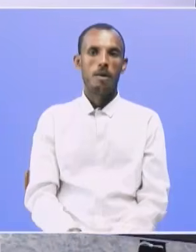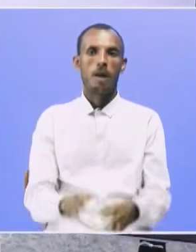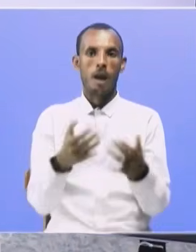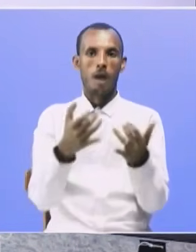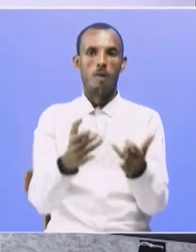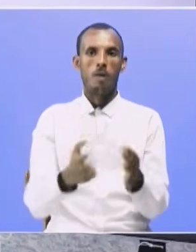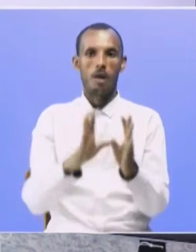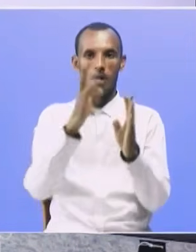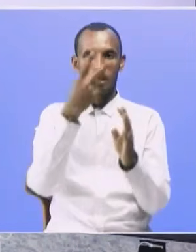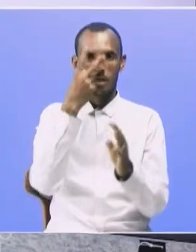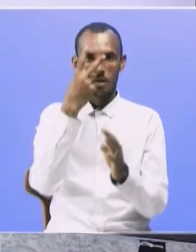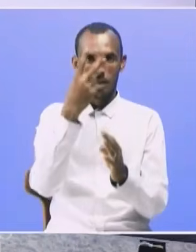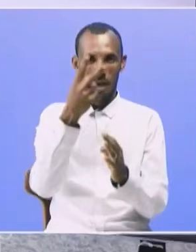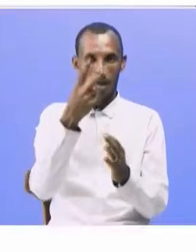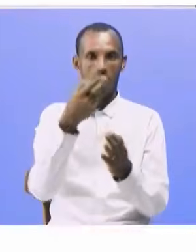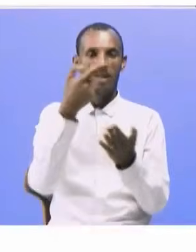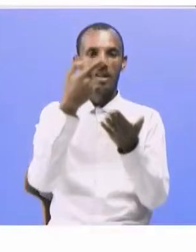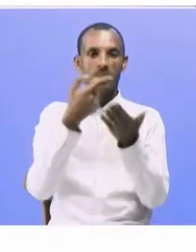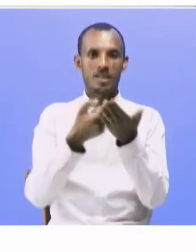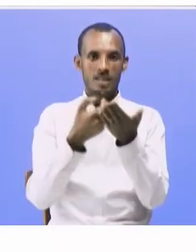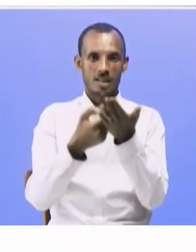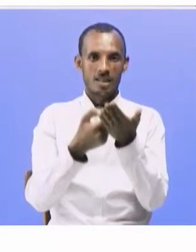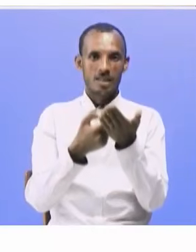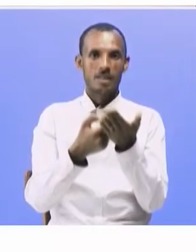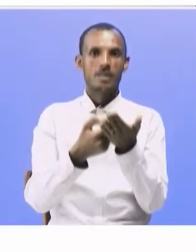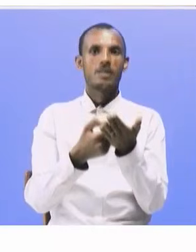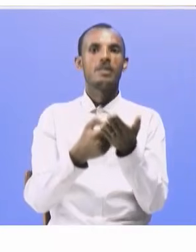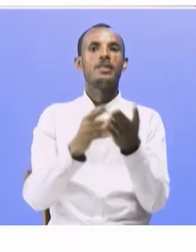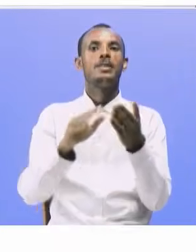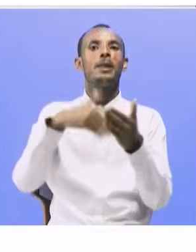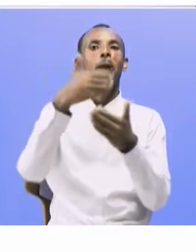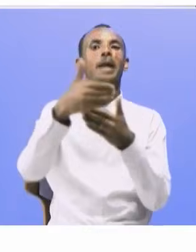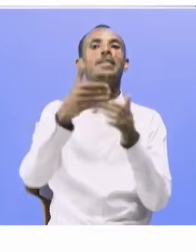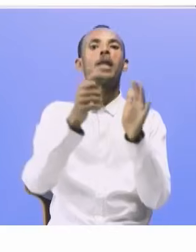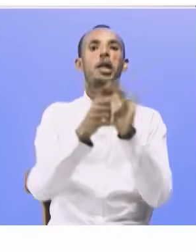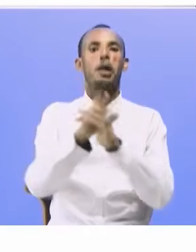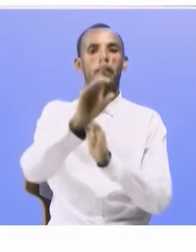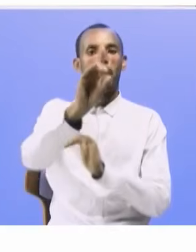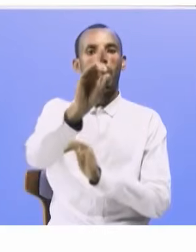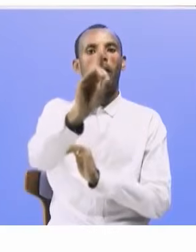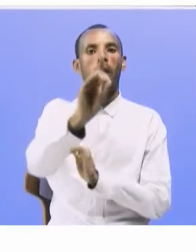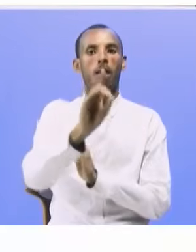Now let's see this. Let's see the next example, D.